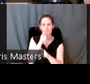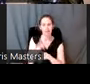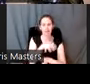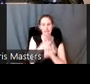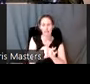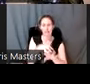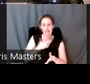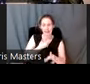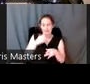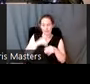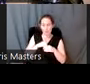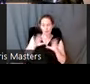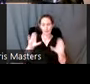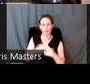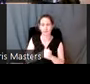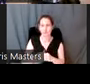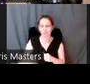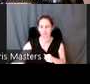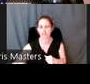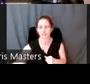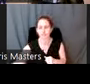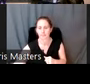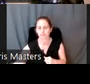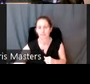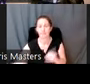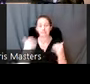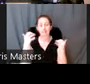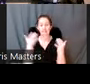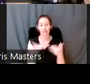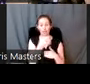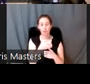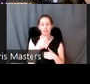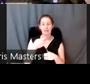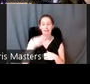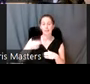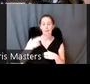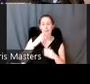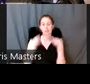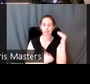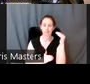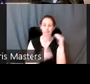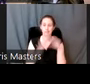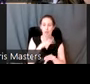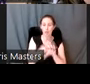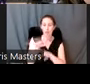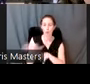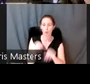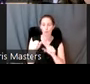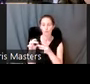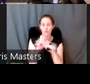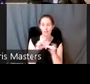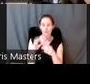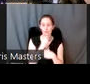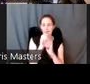the majority of archaeologists today are not indigenous, myself included. Here, the historically asymmetrical and colonial relations